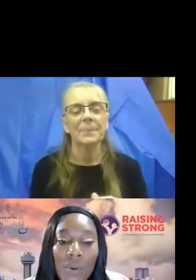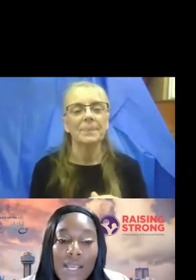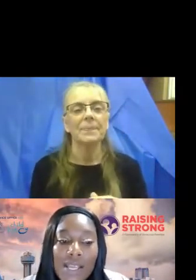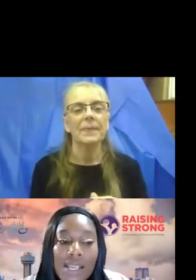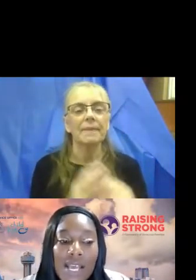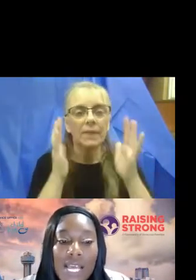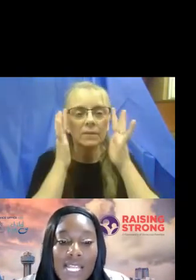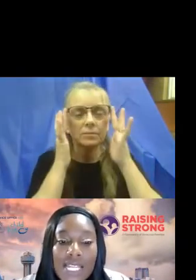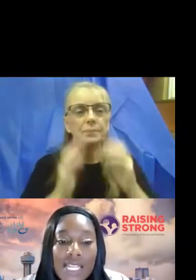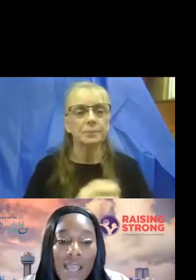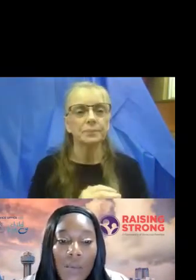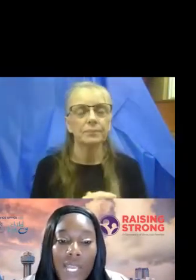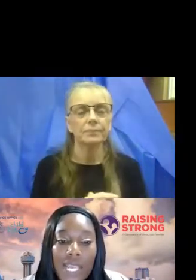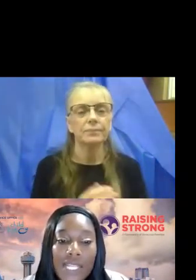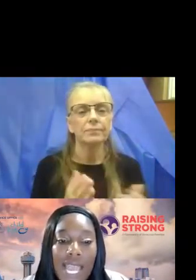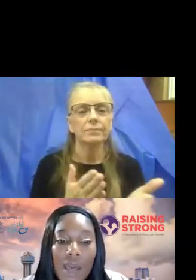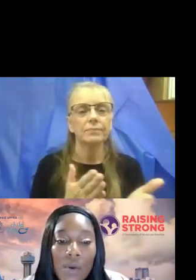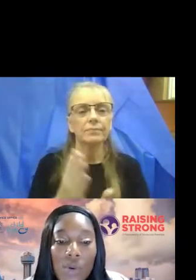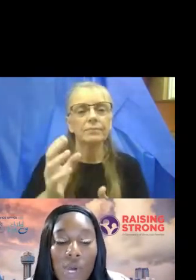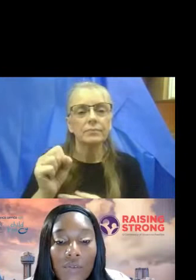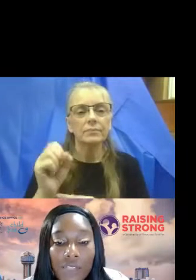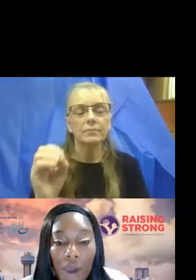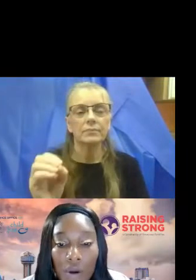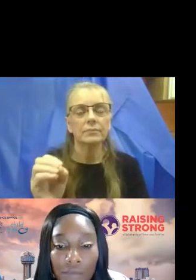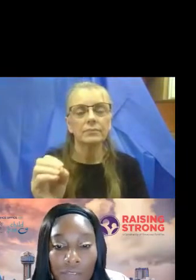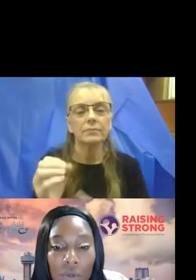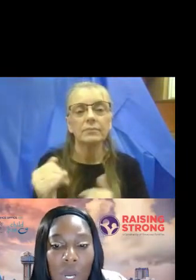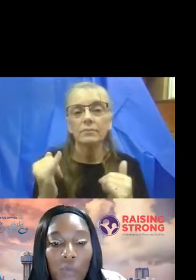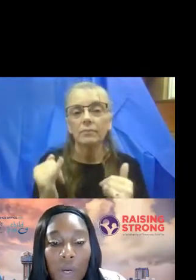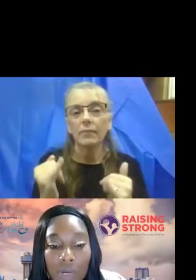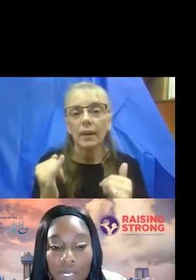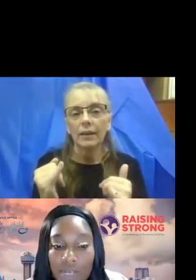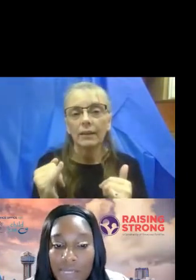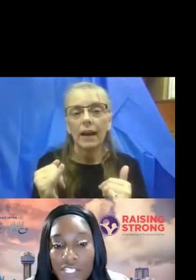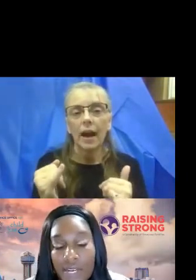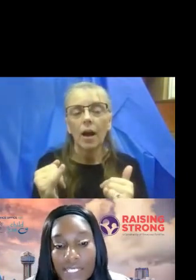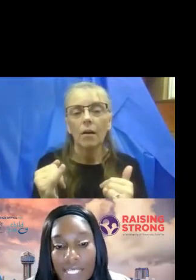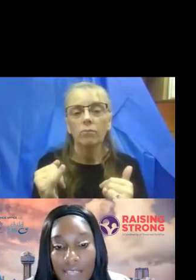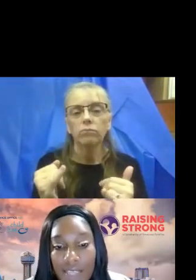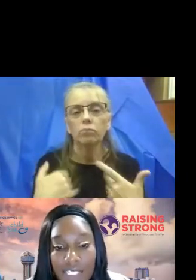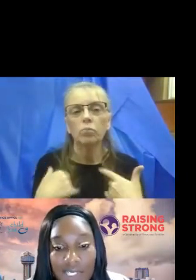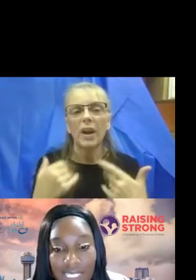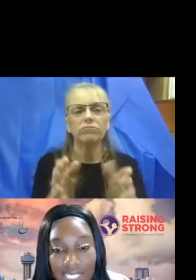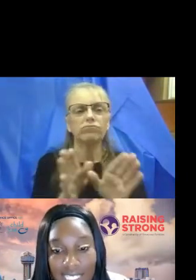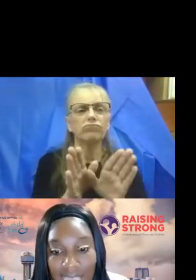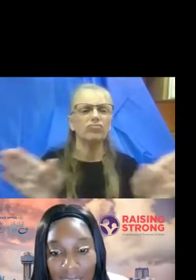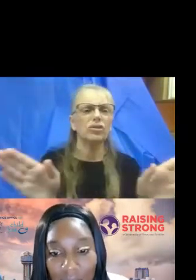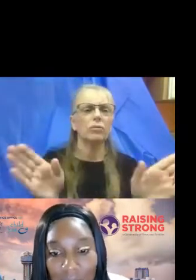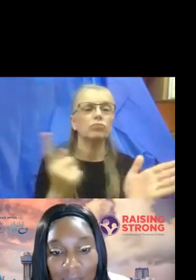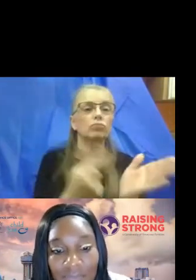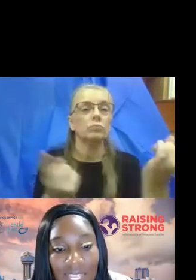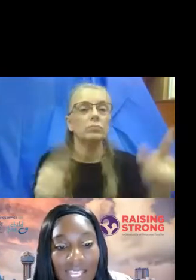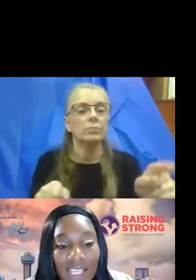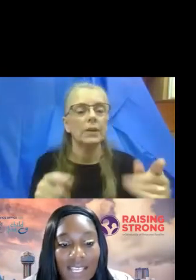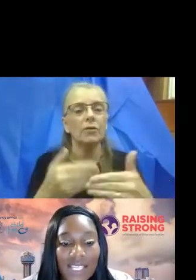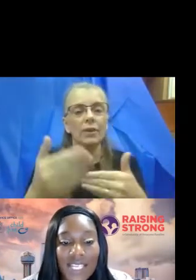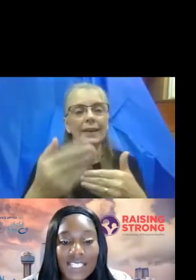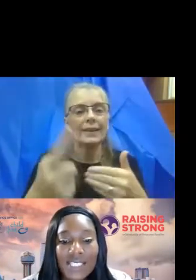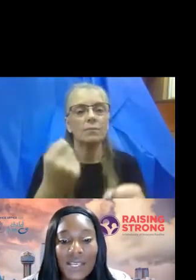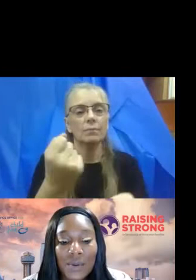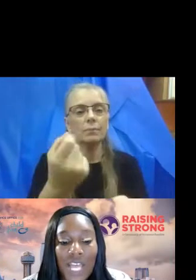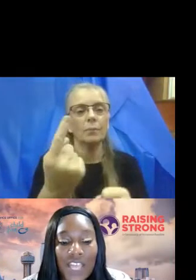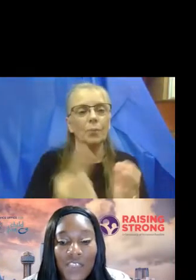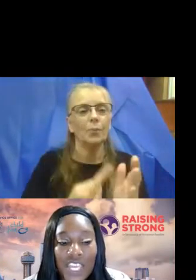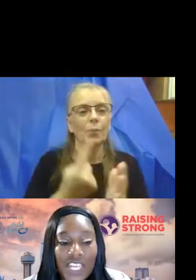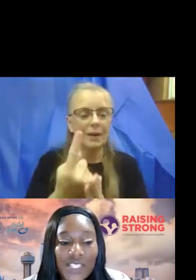so we now will go over the overview of what we're going to be sharing together during the next hour. And